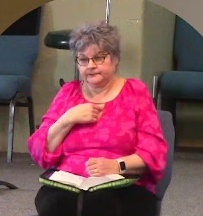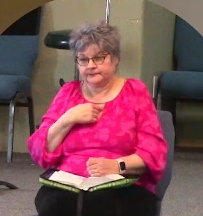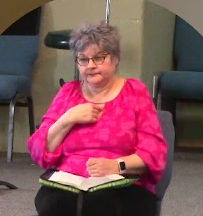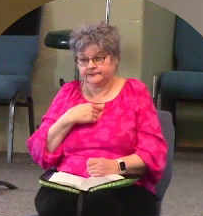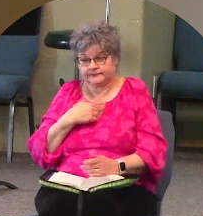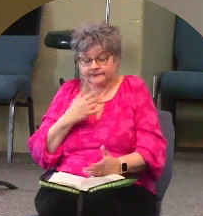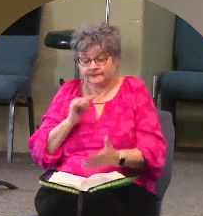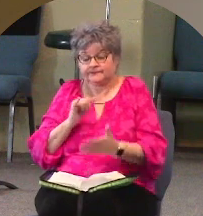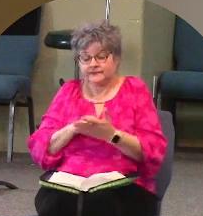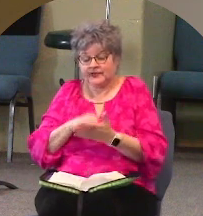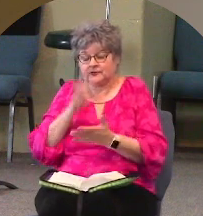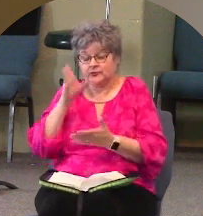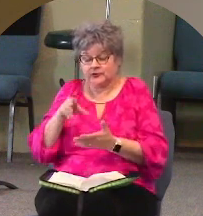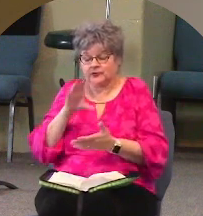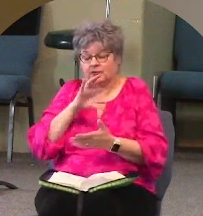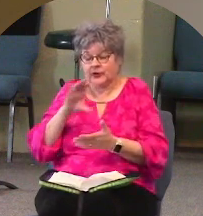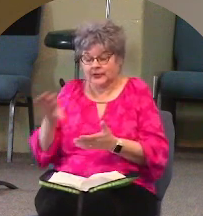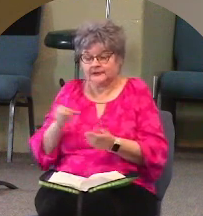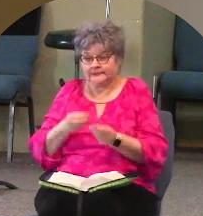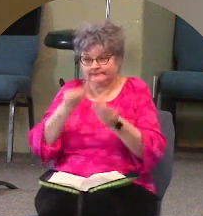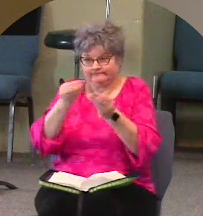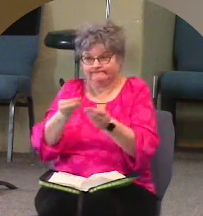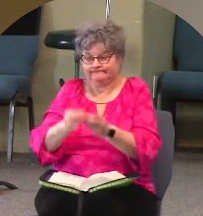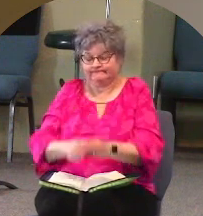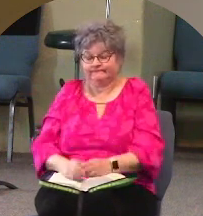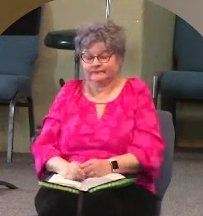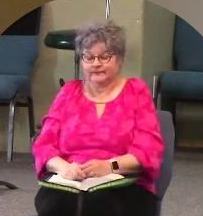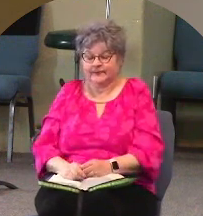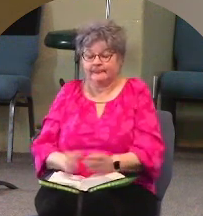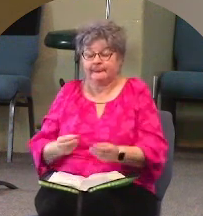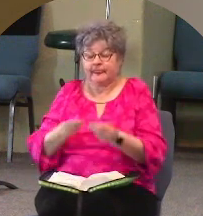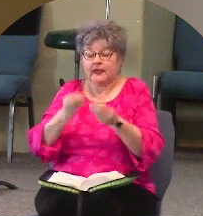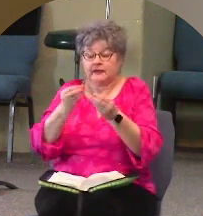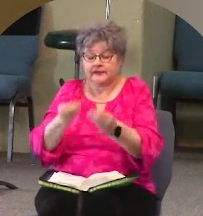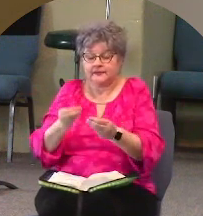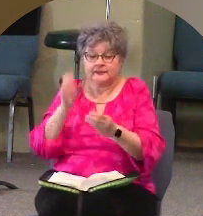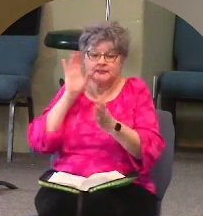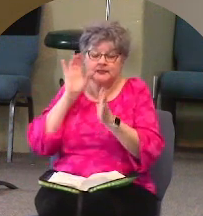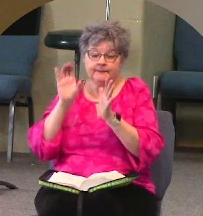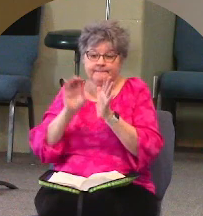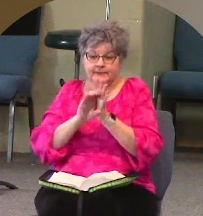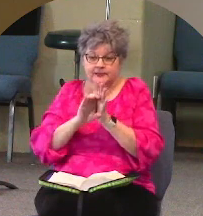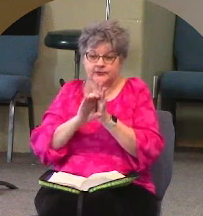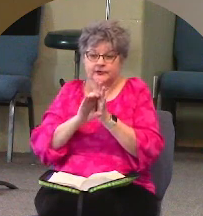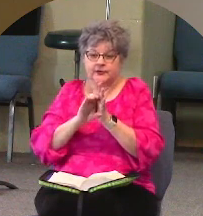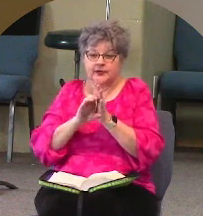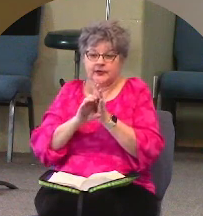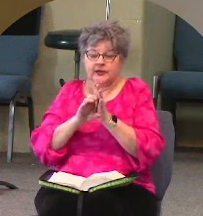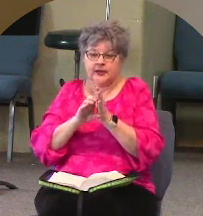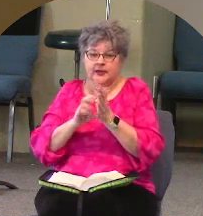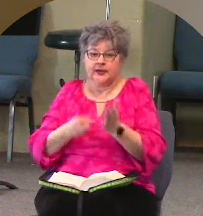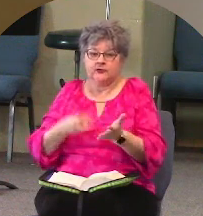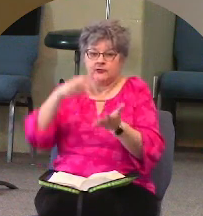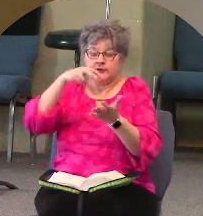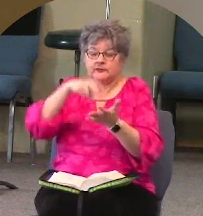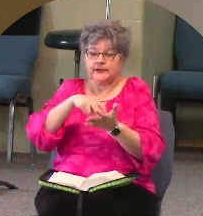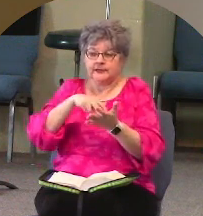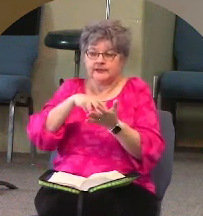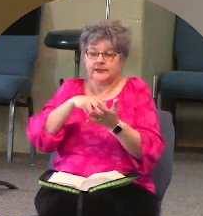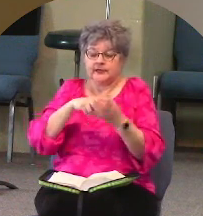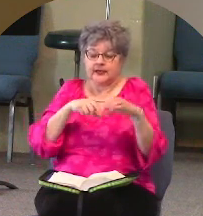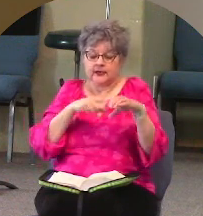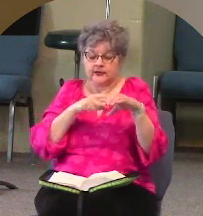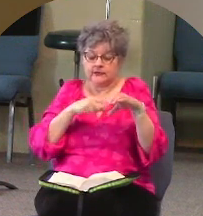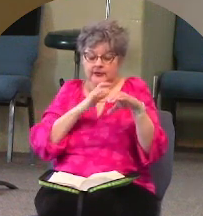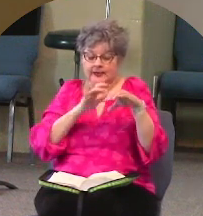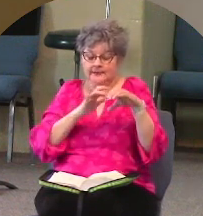See, that's what the cross affords us. It affords us the picture, and the resurrection and the empty tomb